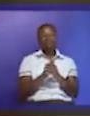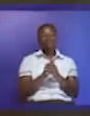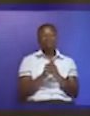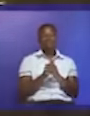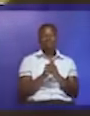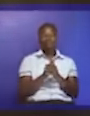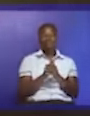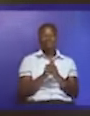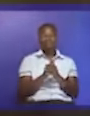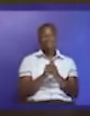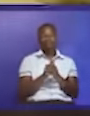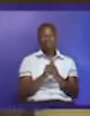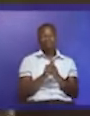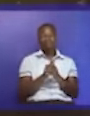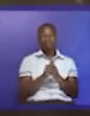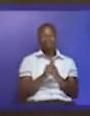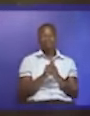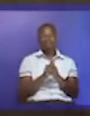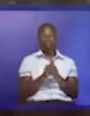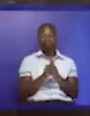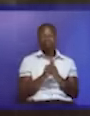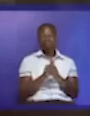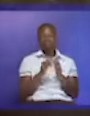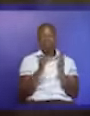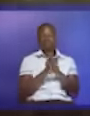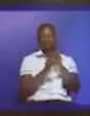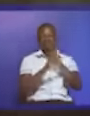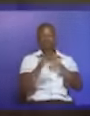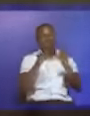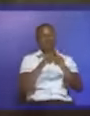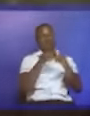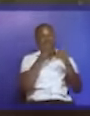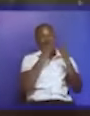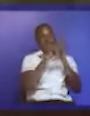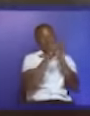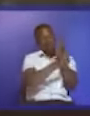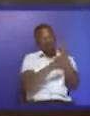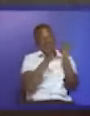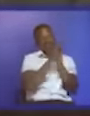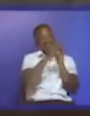to do, seeing that he will become a great man, a great nation?